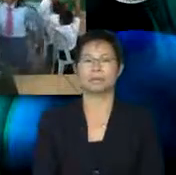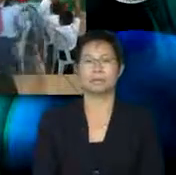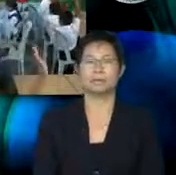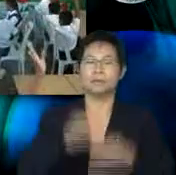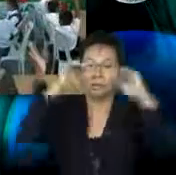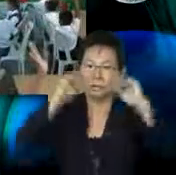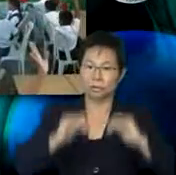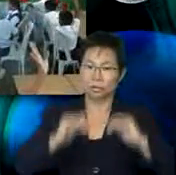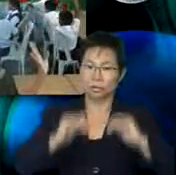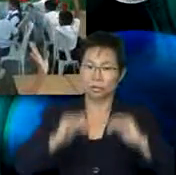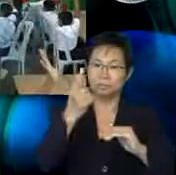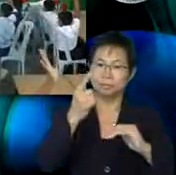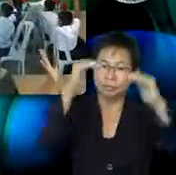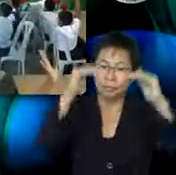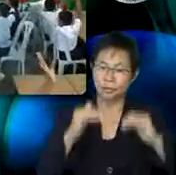Next one.